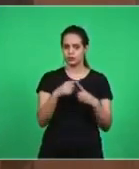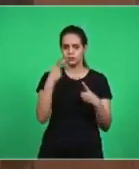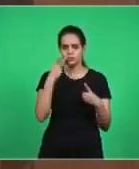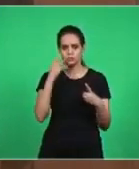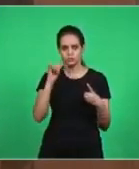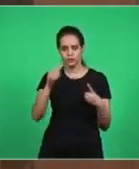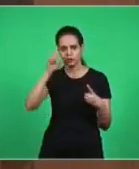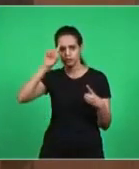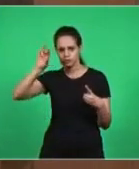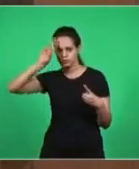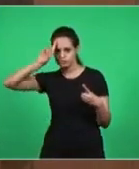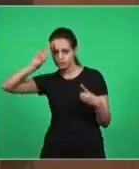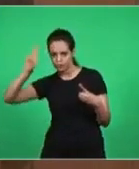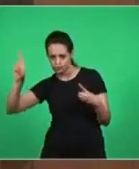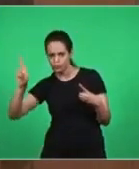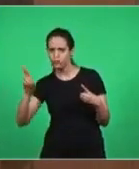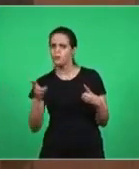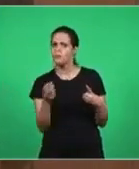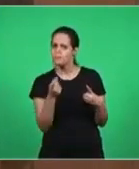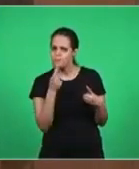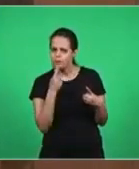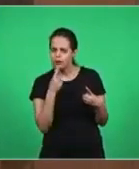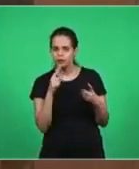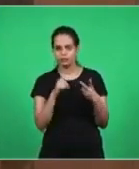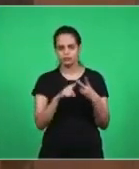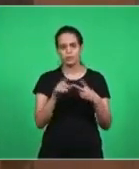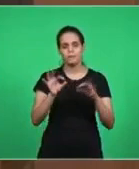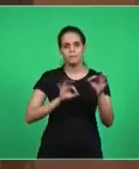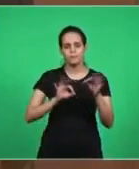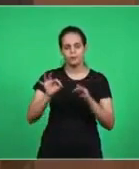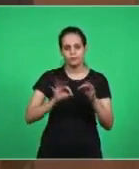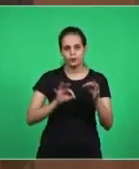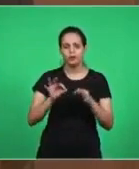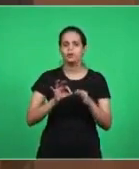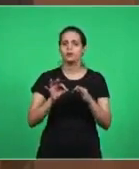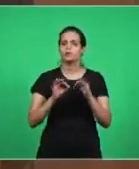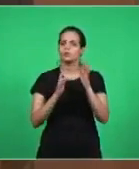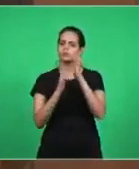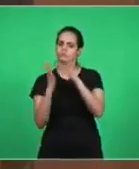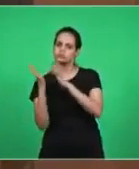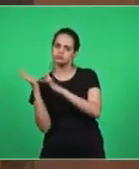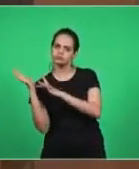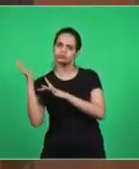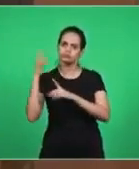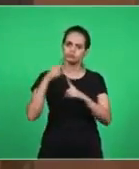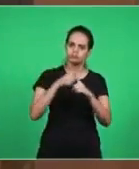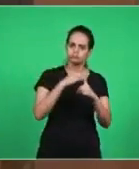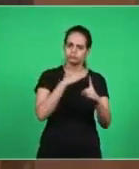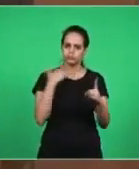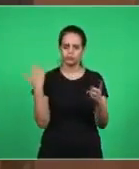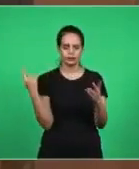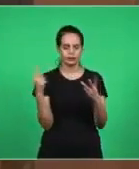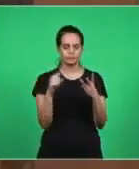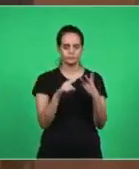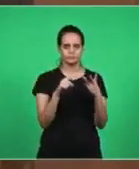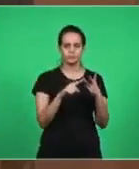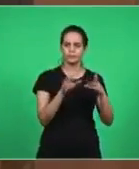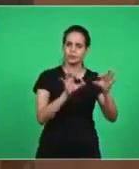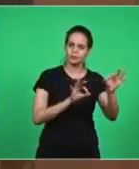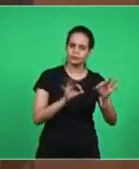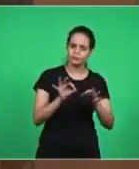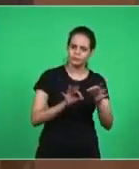Father that has prepared the sacrifice, referring to the Son prophetically, and his